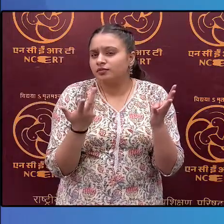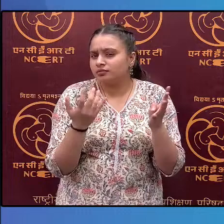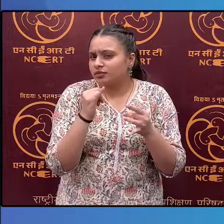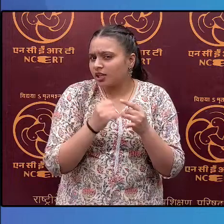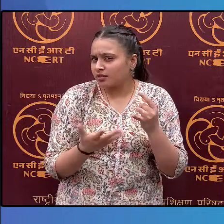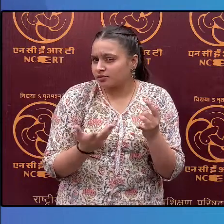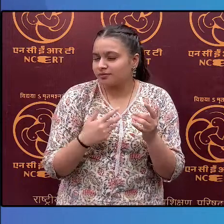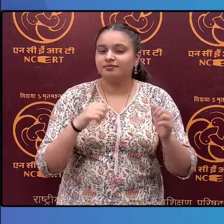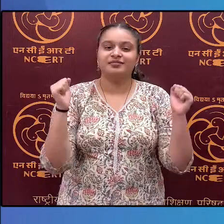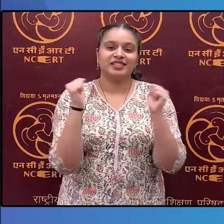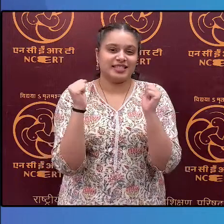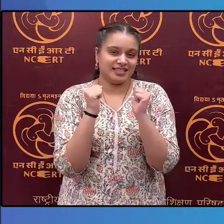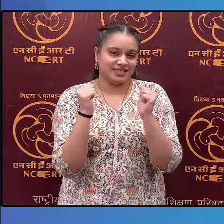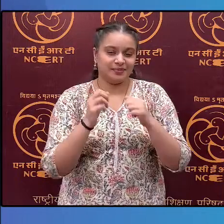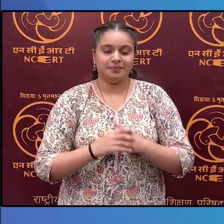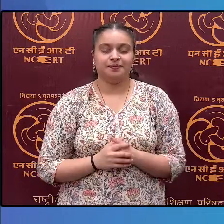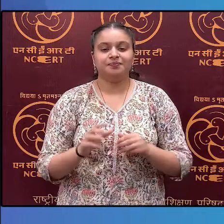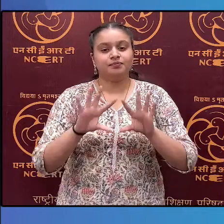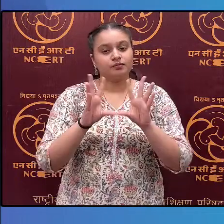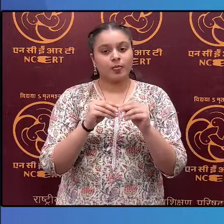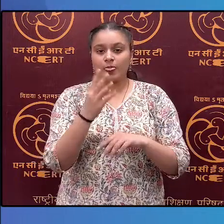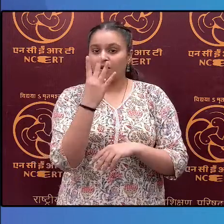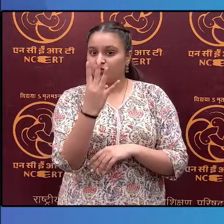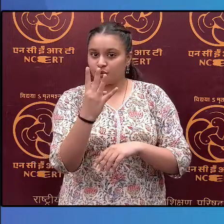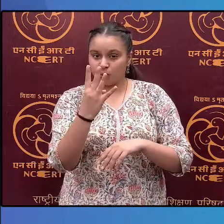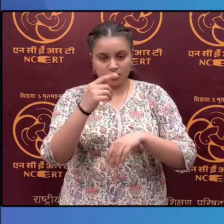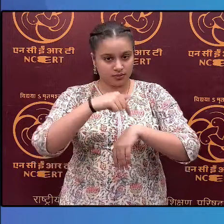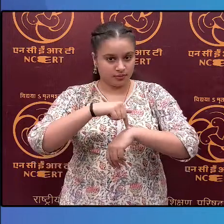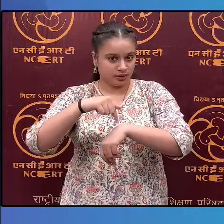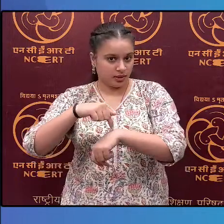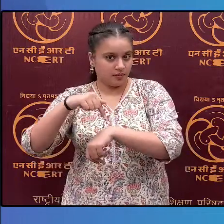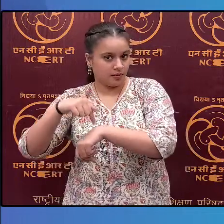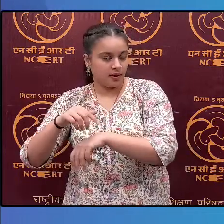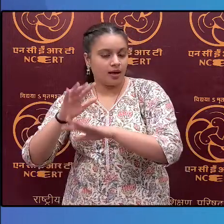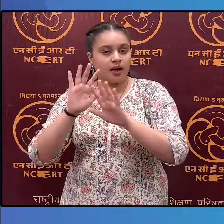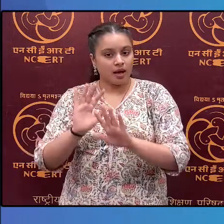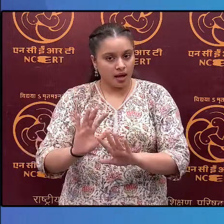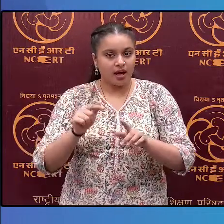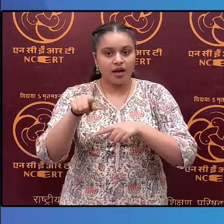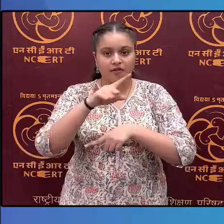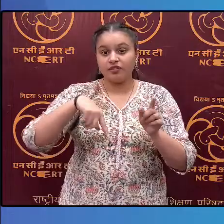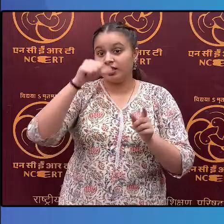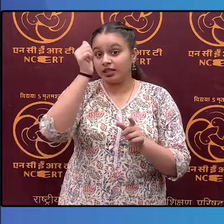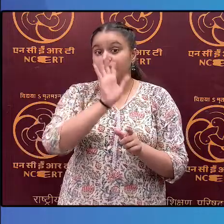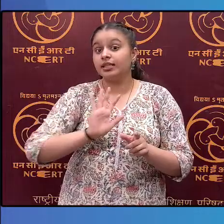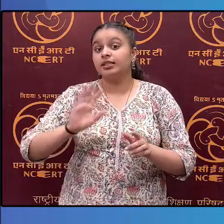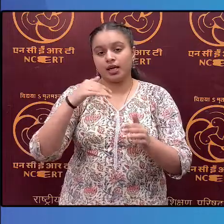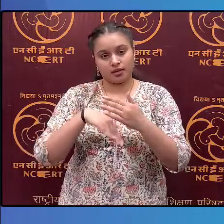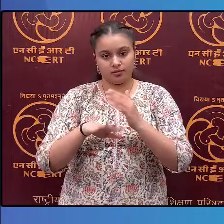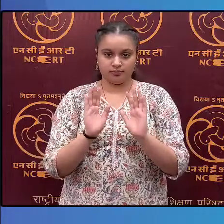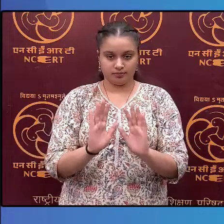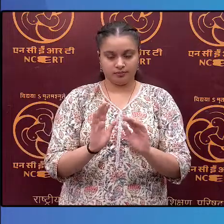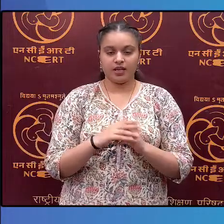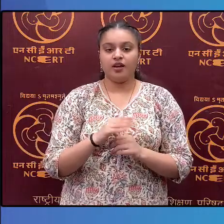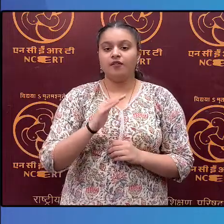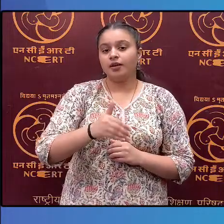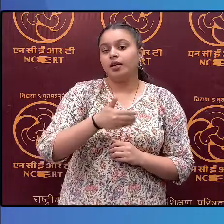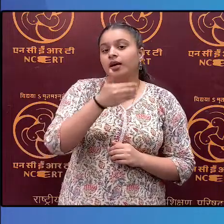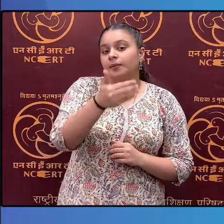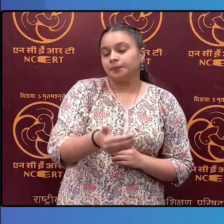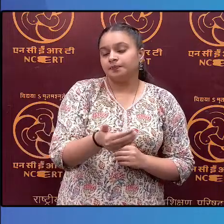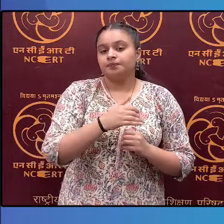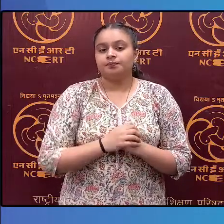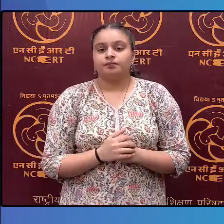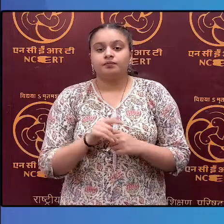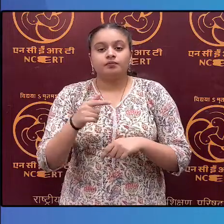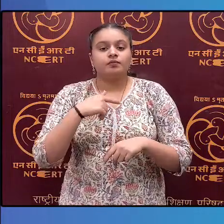we'll have winter. So these are the 4 seasons that we have in India. So moving on with this, we